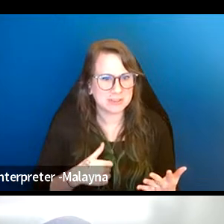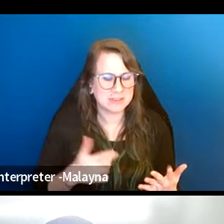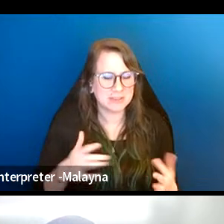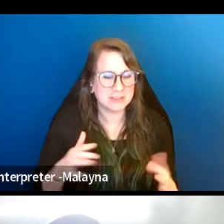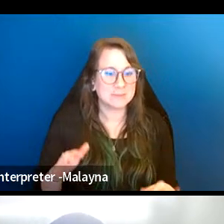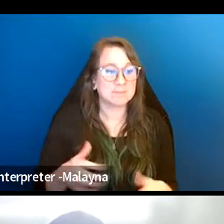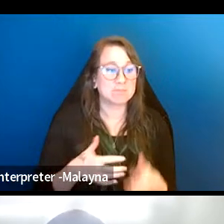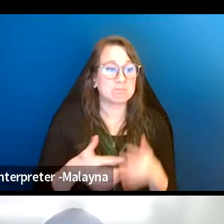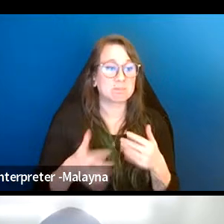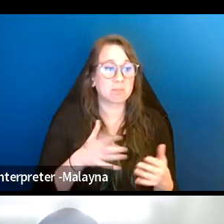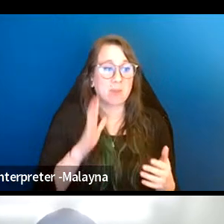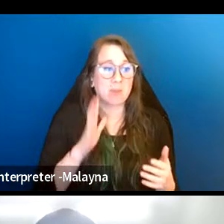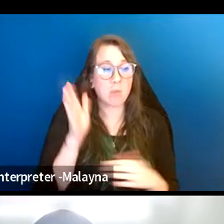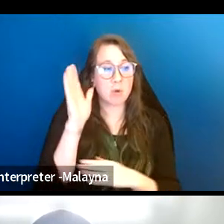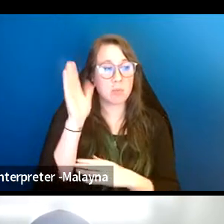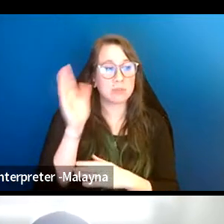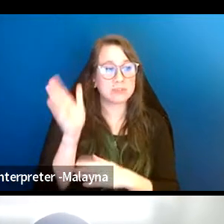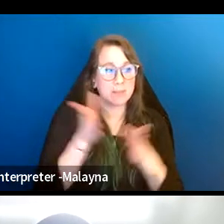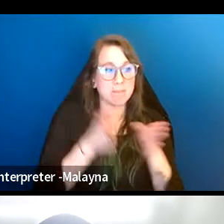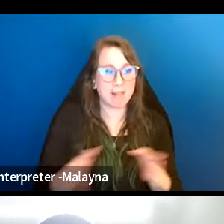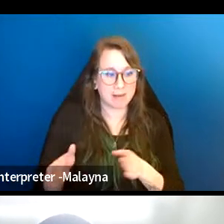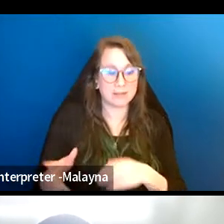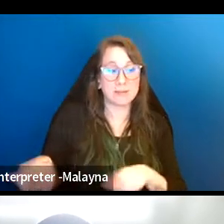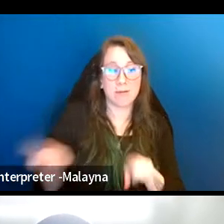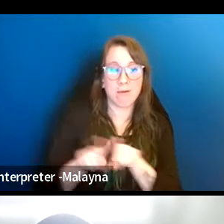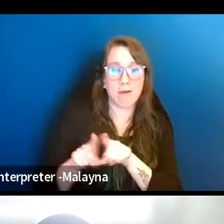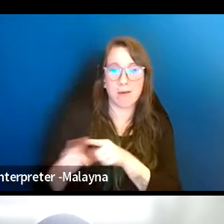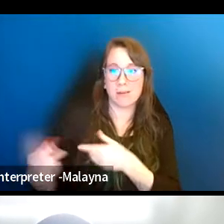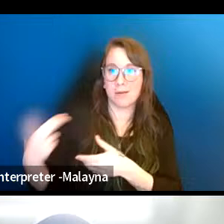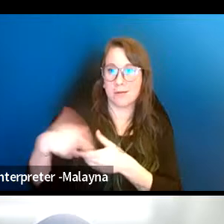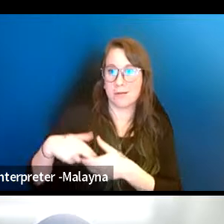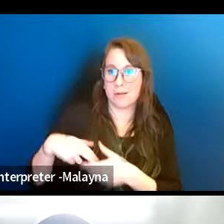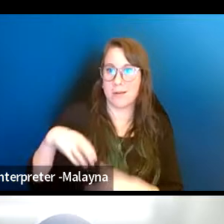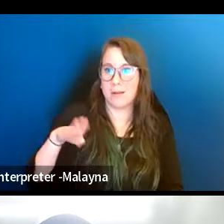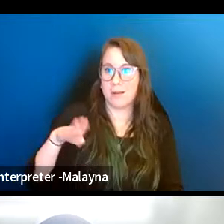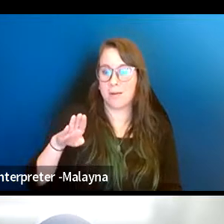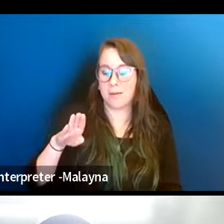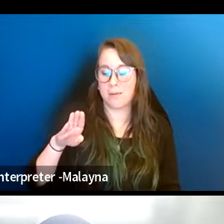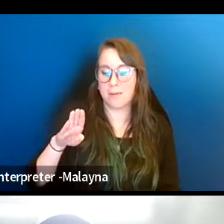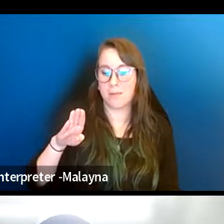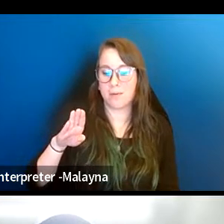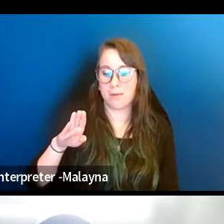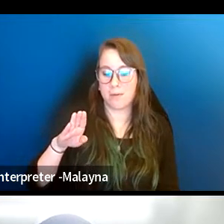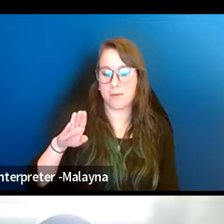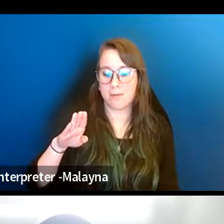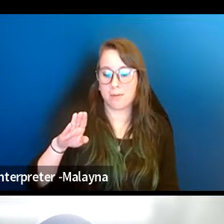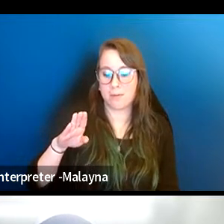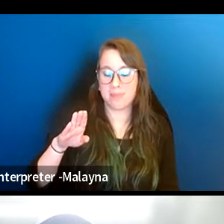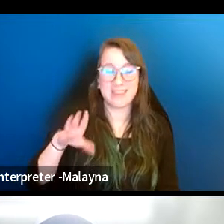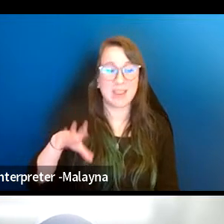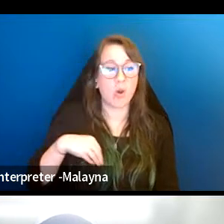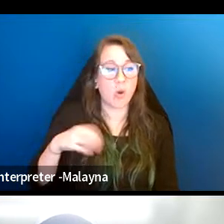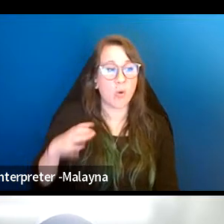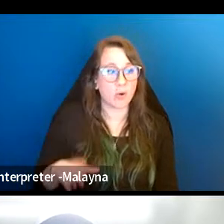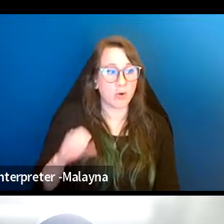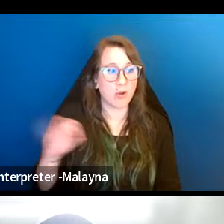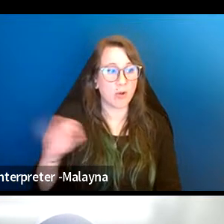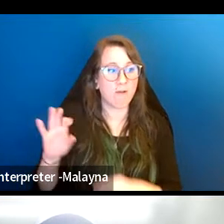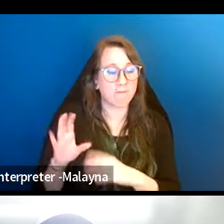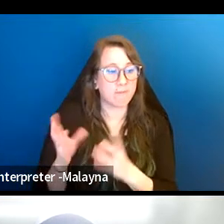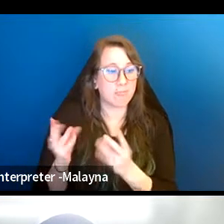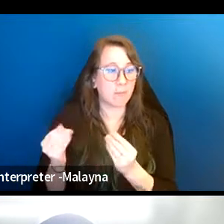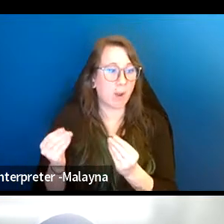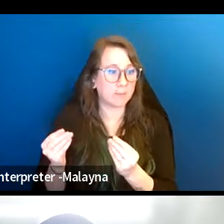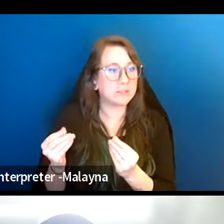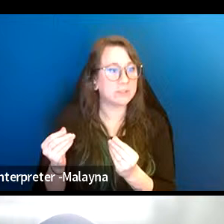So I will present plans. Also with us is Boyan Piofsky. He's with the owner of the property. He is a principal in the